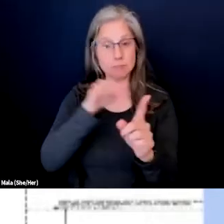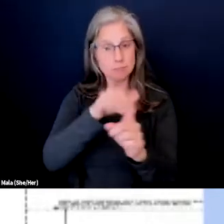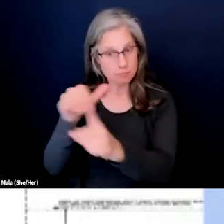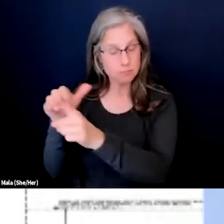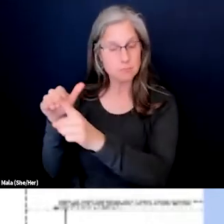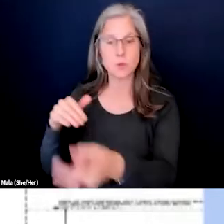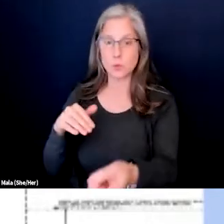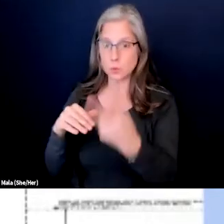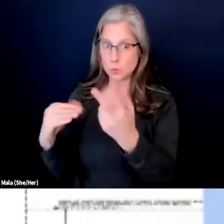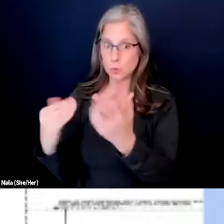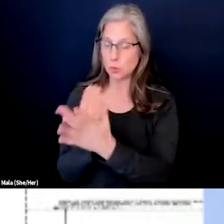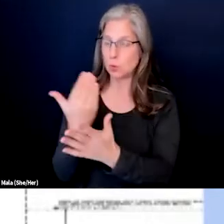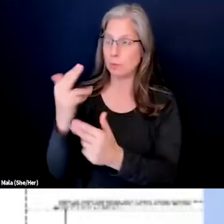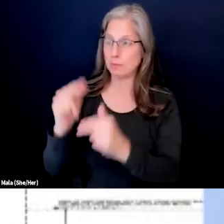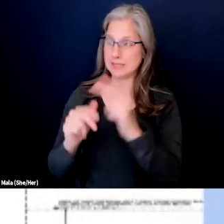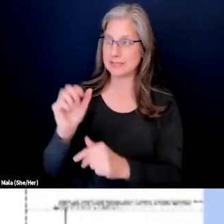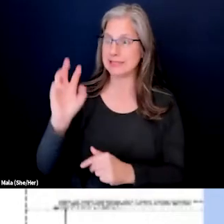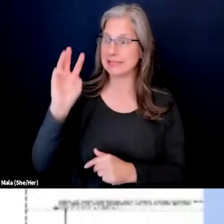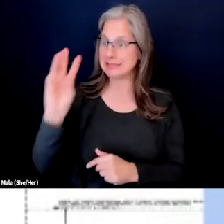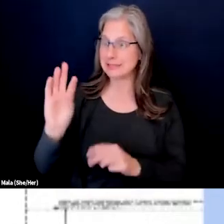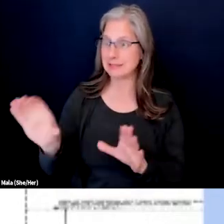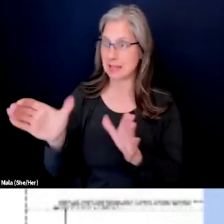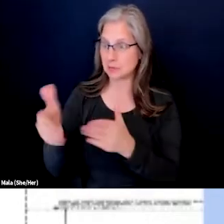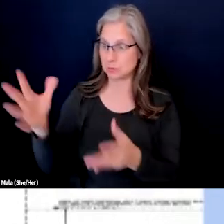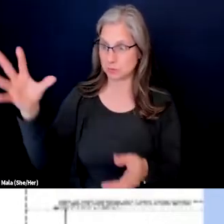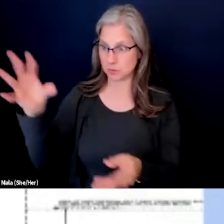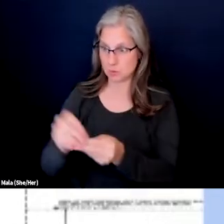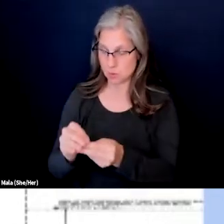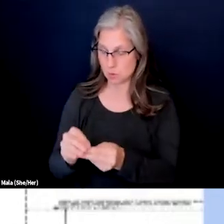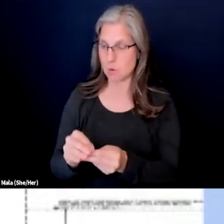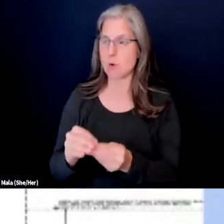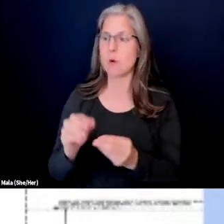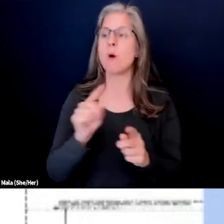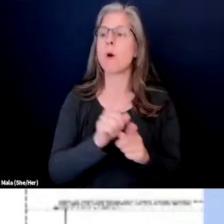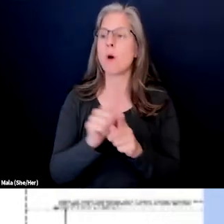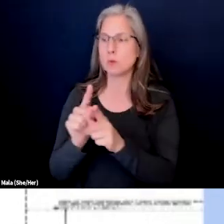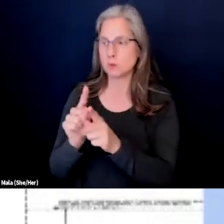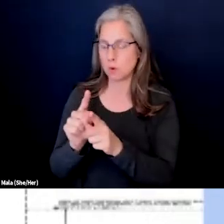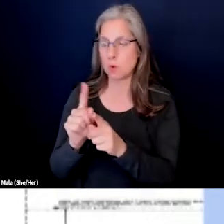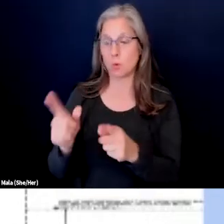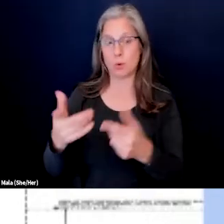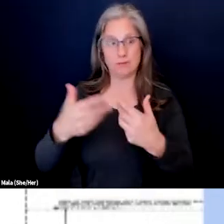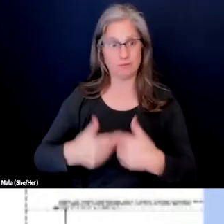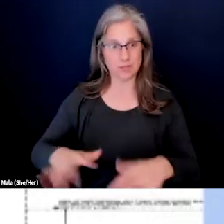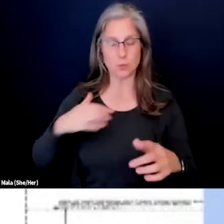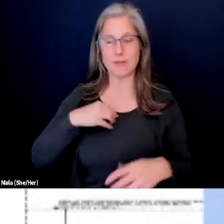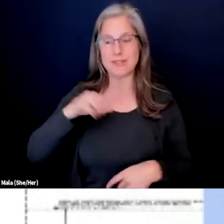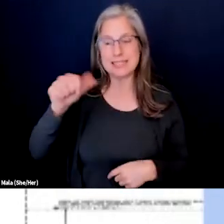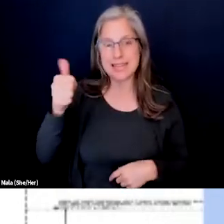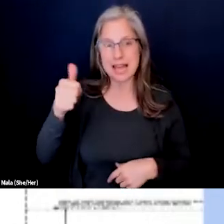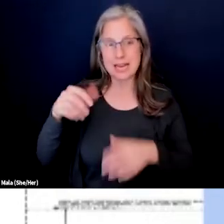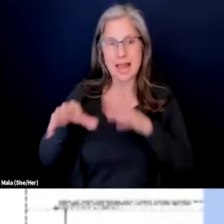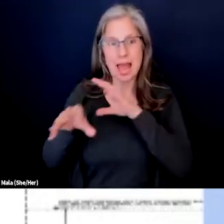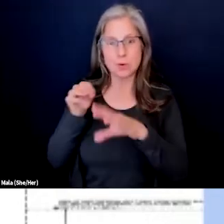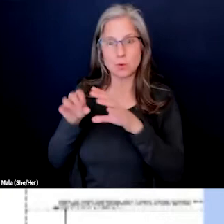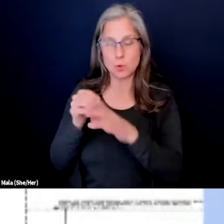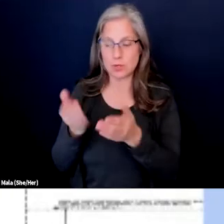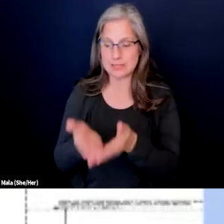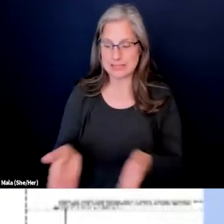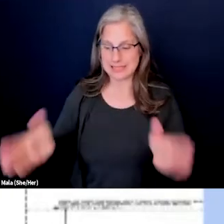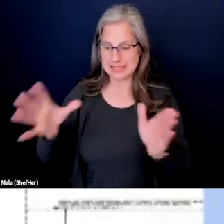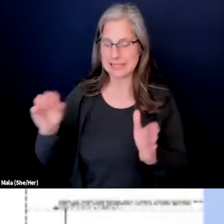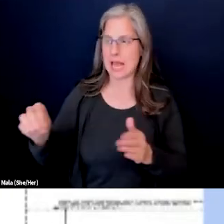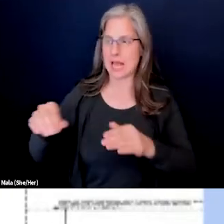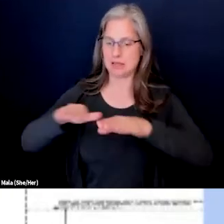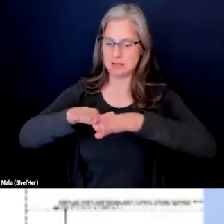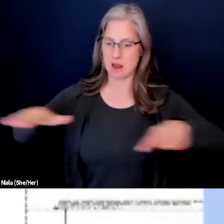got 2 new buildings with 6 classrooms. We will also be having, when we're done with this, we'll have 10 outdoor sinks and countertops that